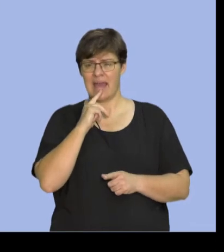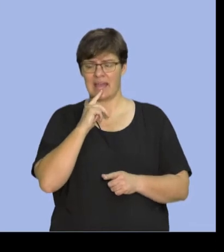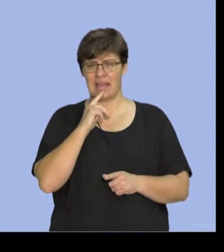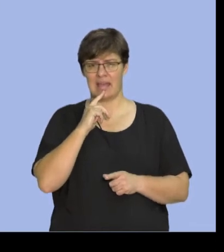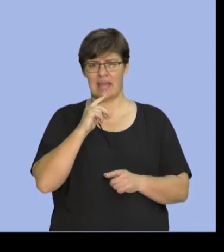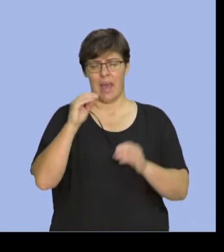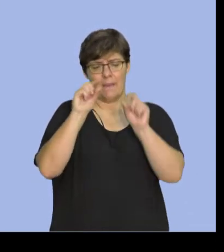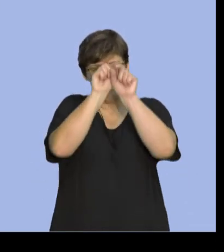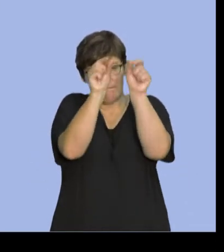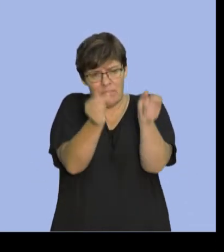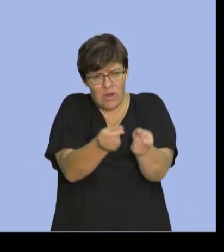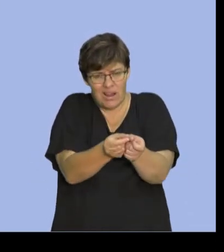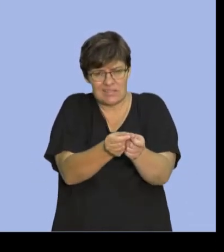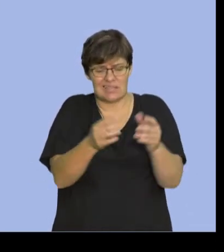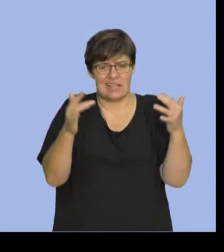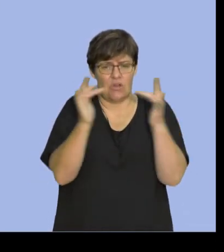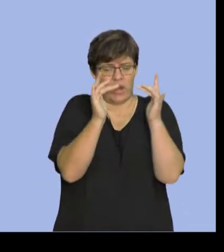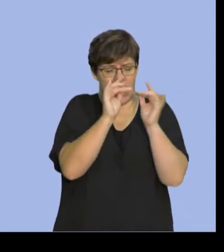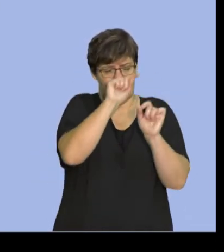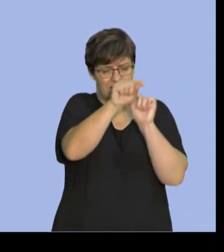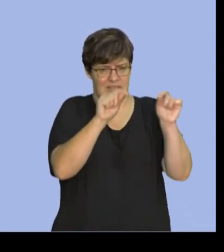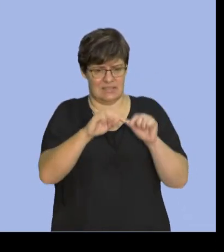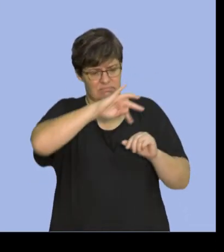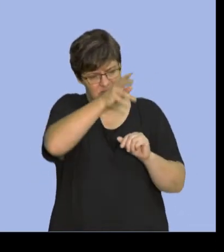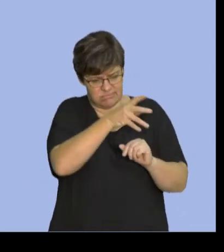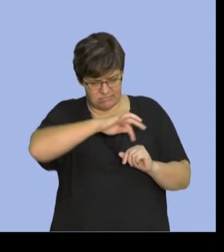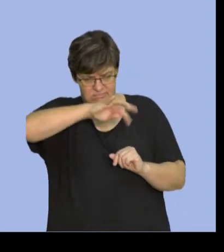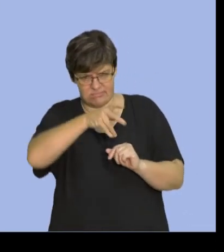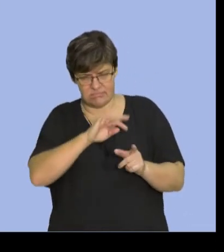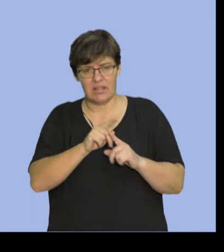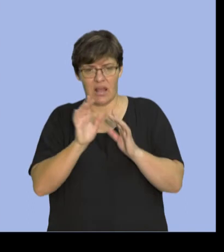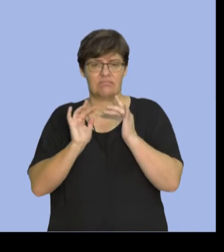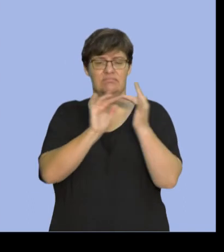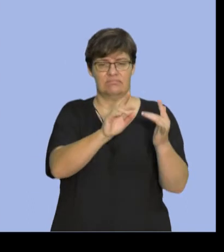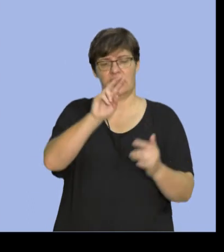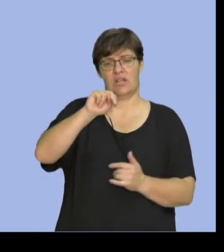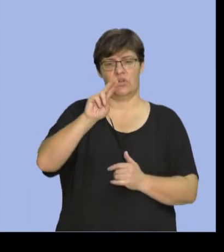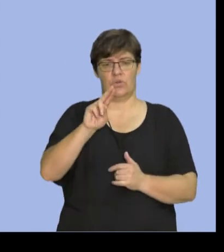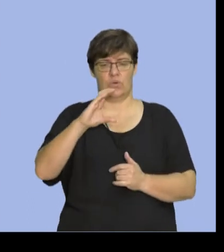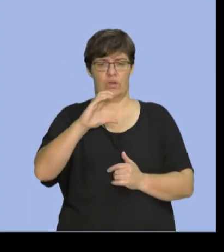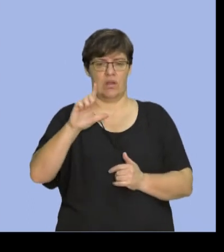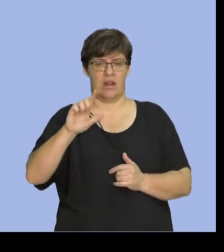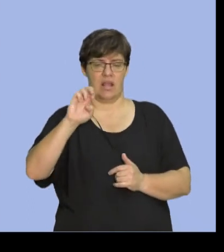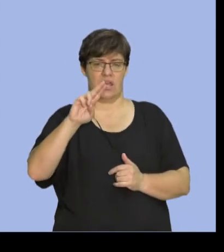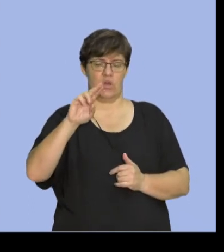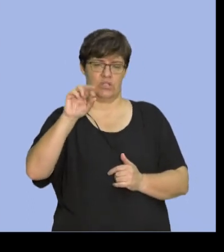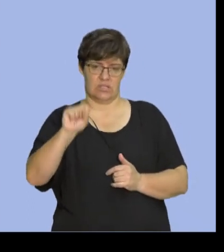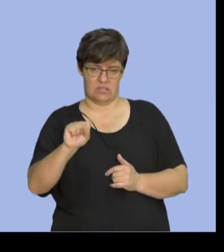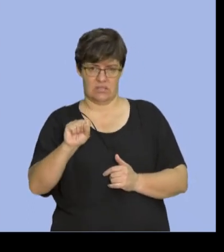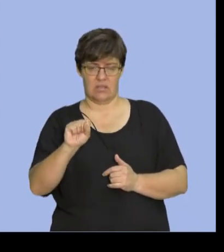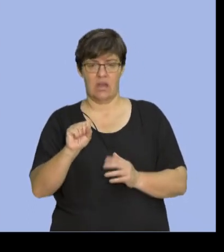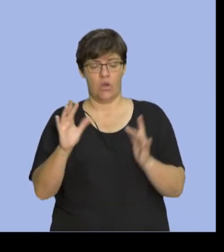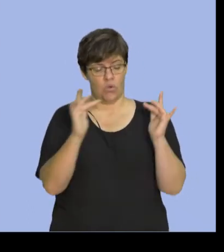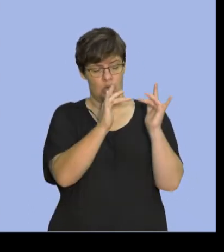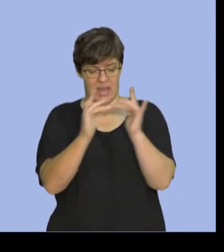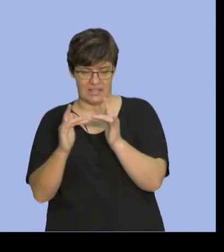connected. So this is a structure that connects the nucleus to the rest of the cell. So it brings the contents of the nucleus